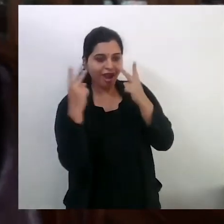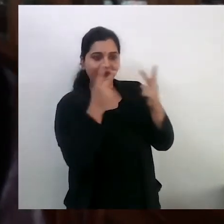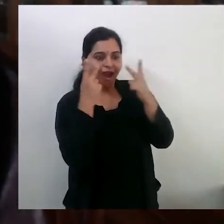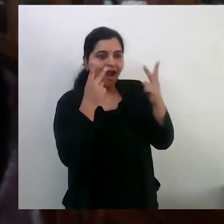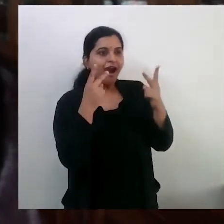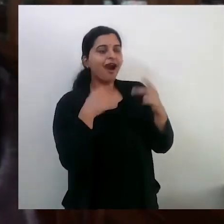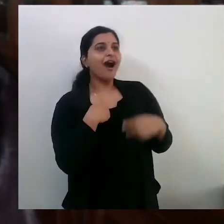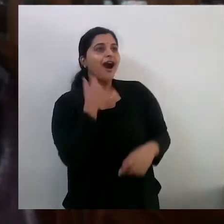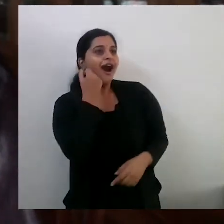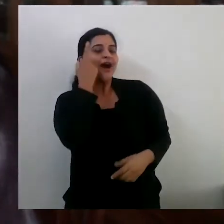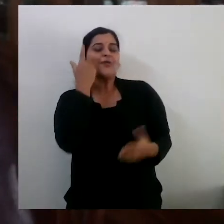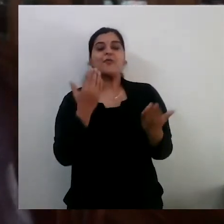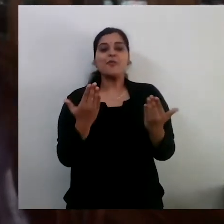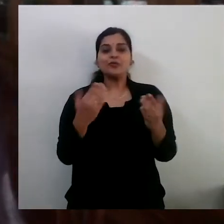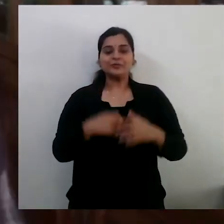in the fashion business.